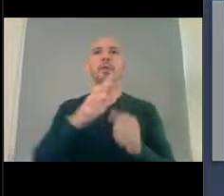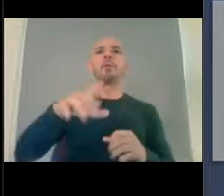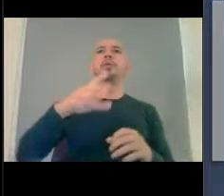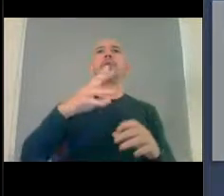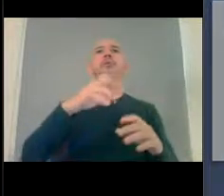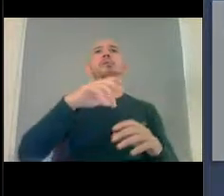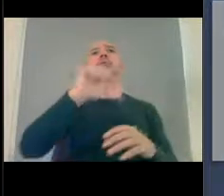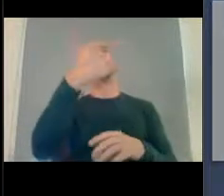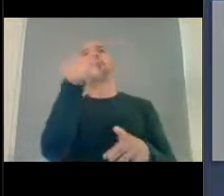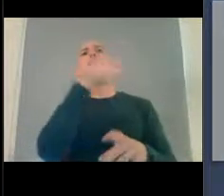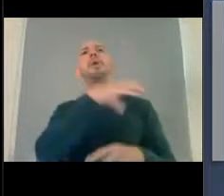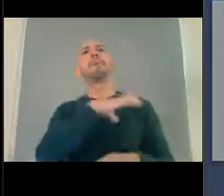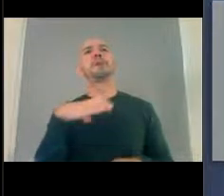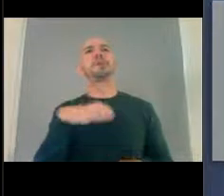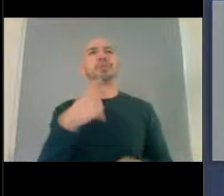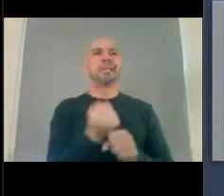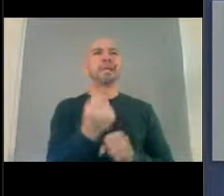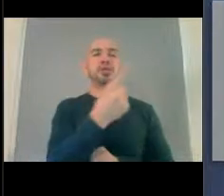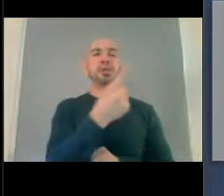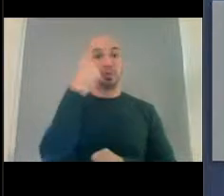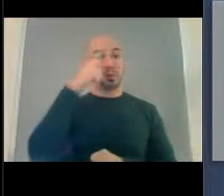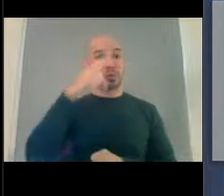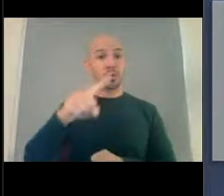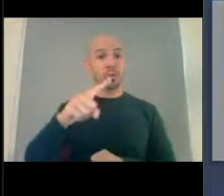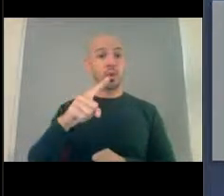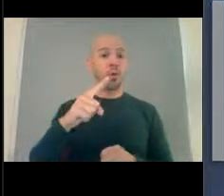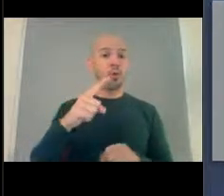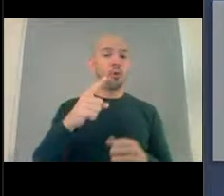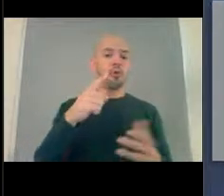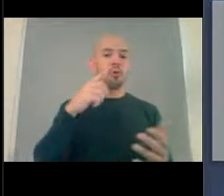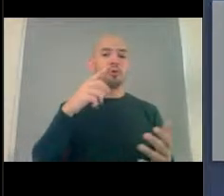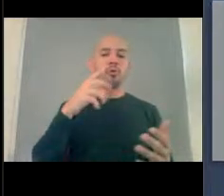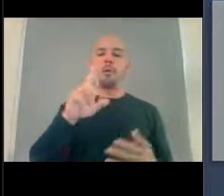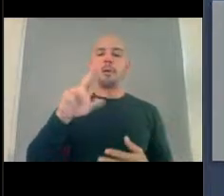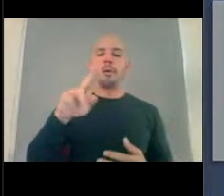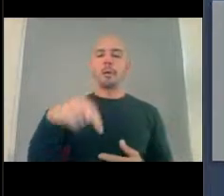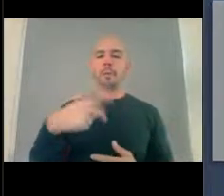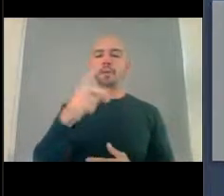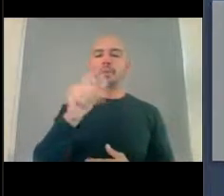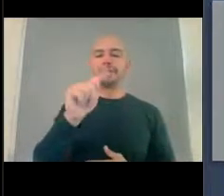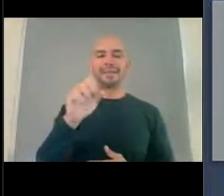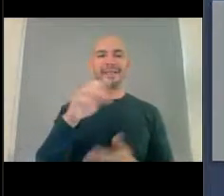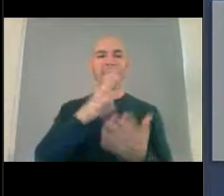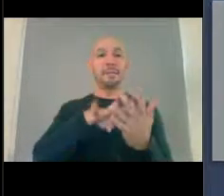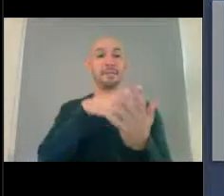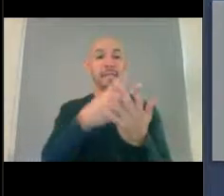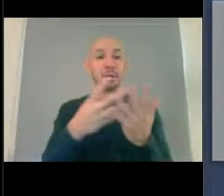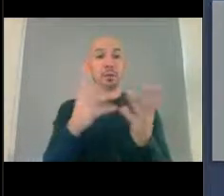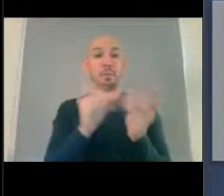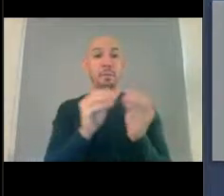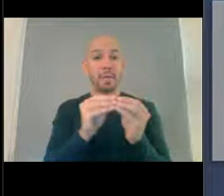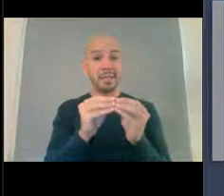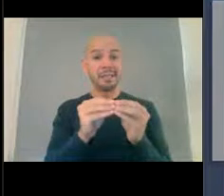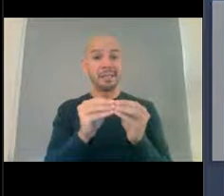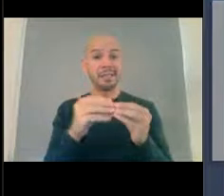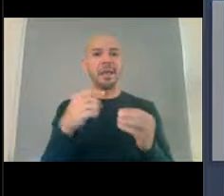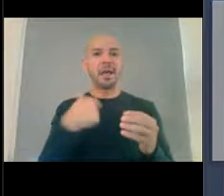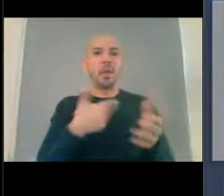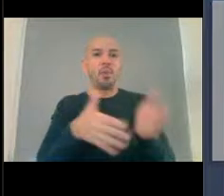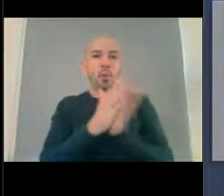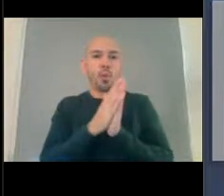year to update our meeting schedule to reflect this change i'll be requesting at the end of my presentation uh that you